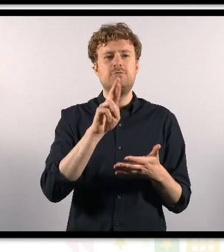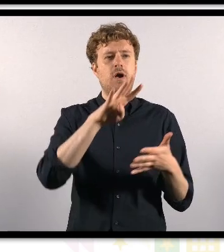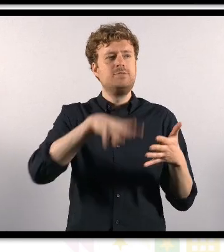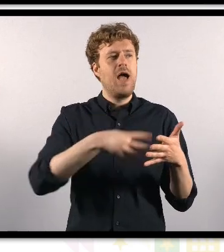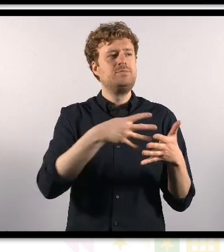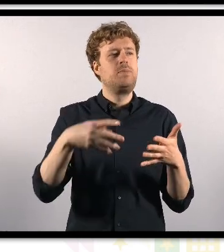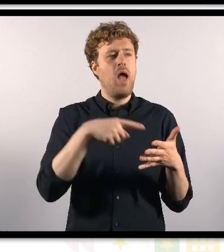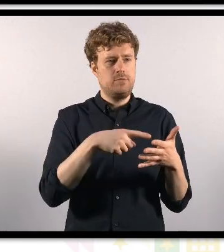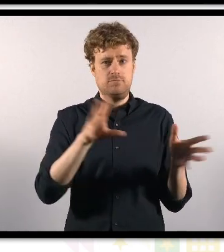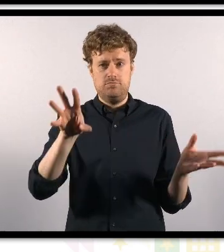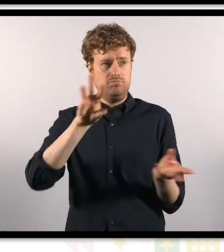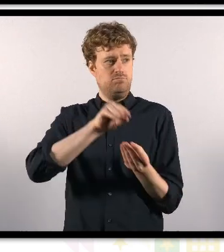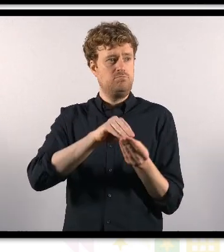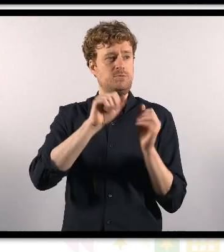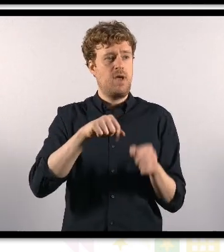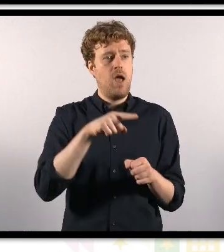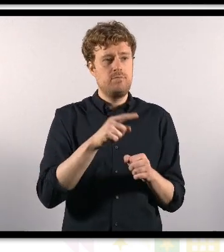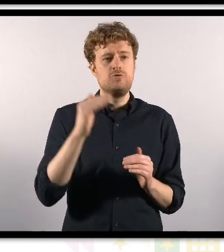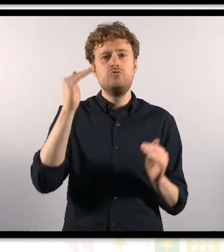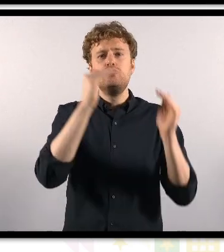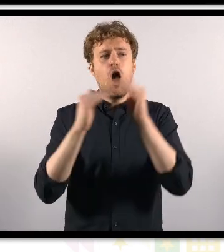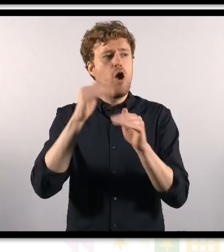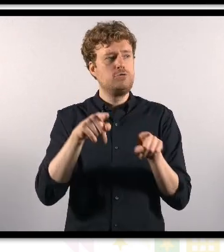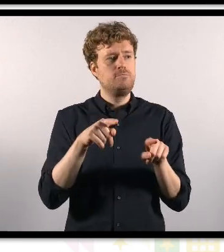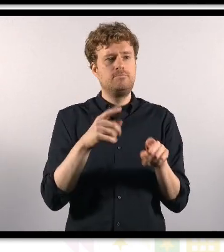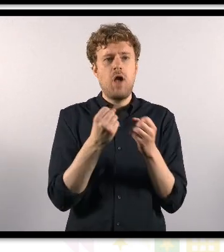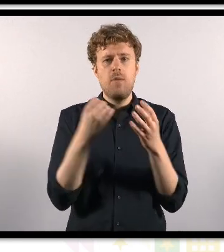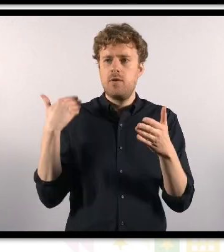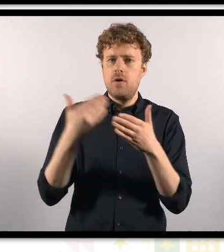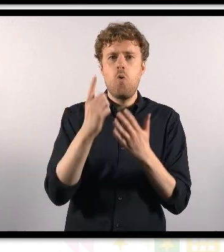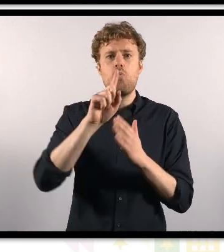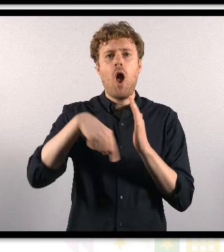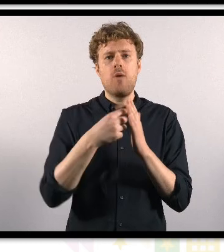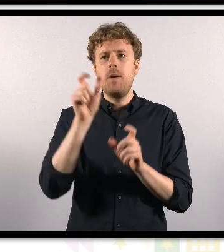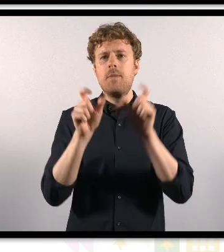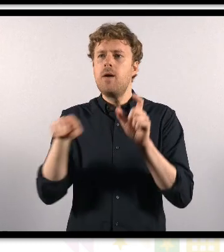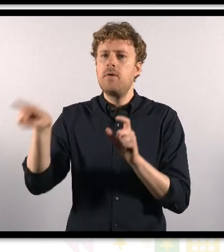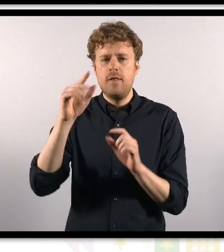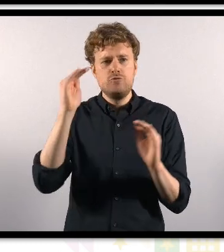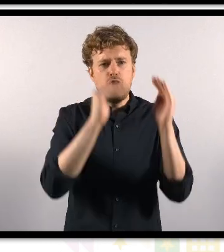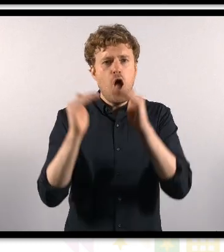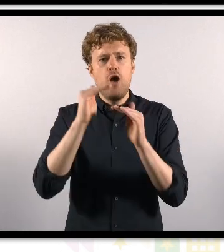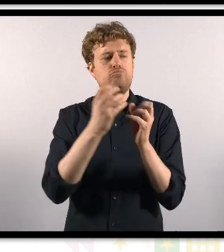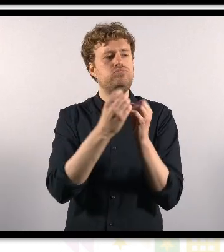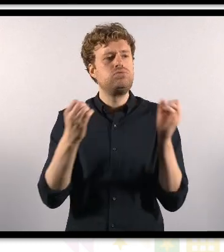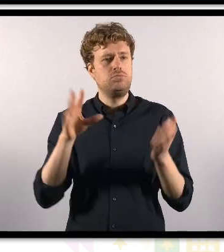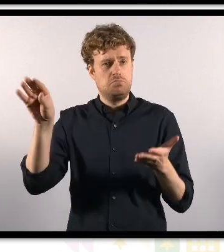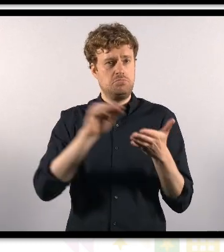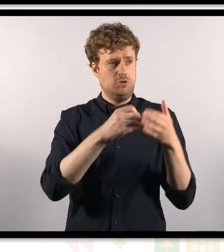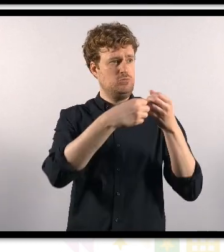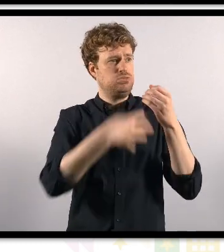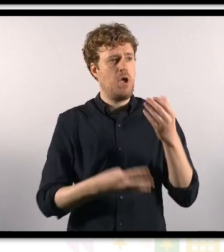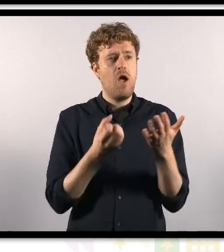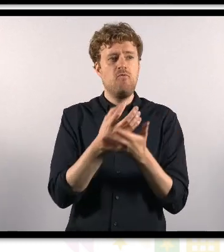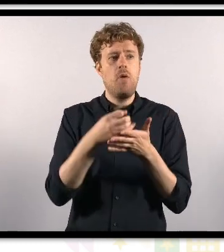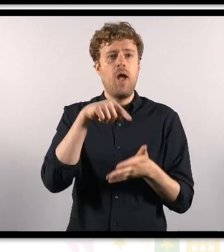can ask, why did I get a particular alert? Why did my SLO violate? And eventually, you can get to a point where you